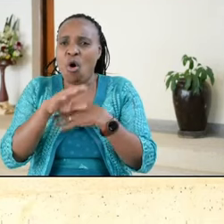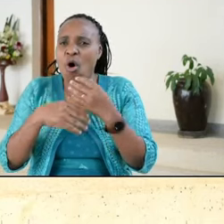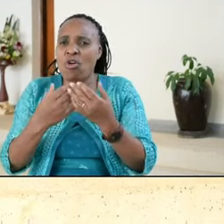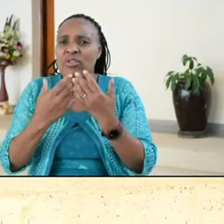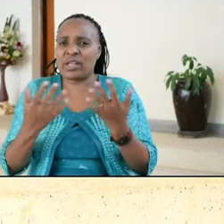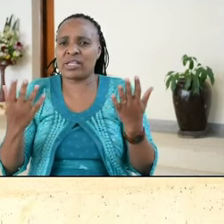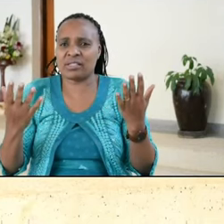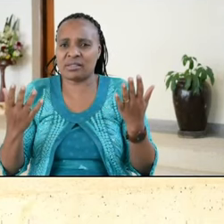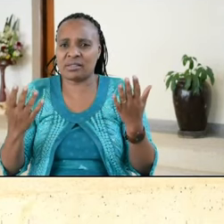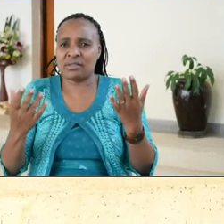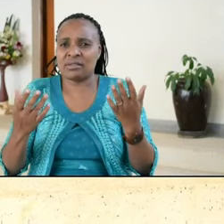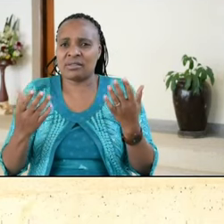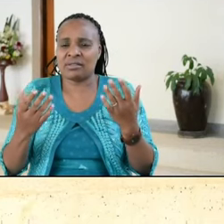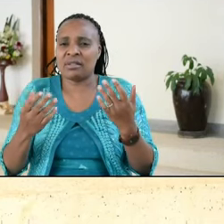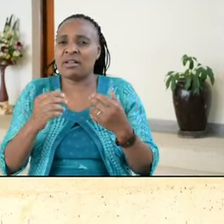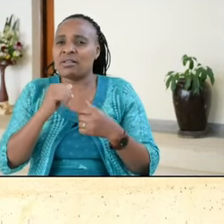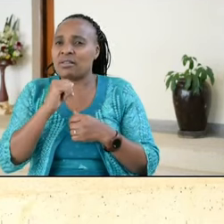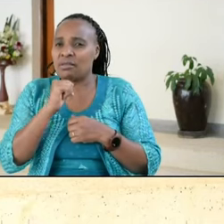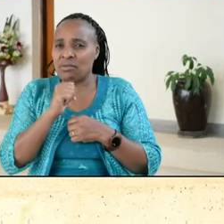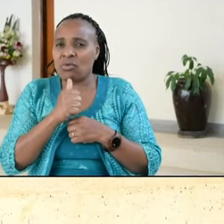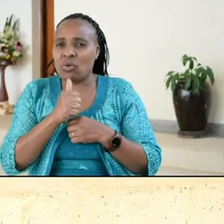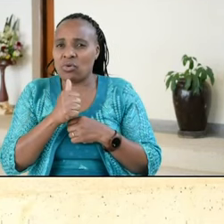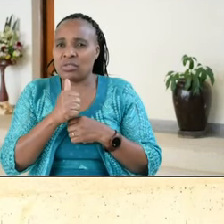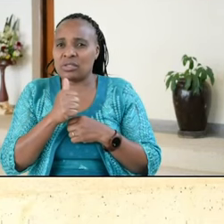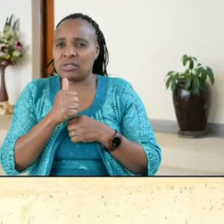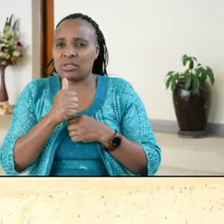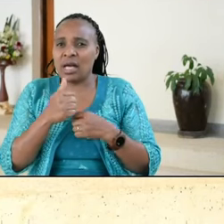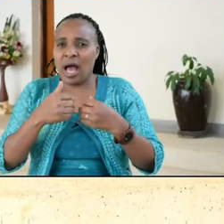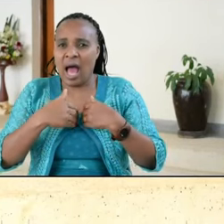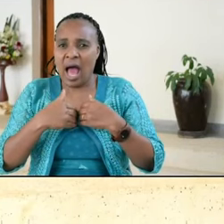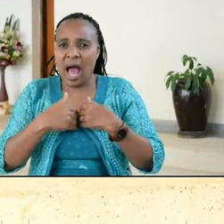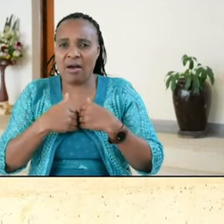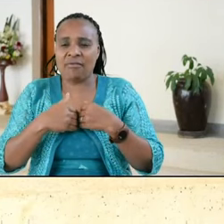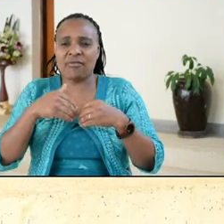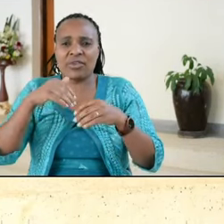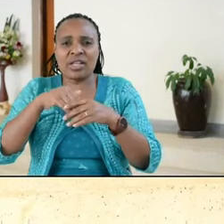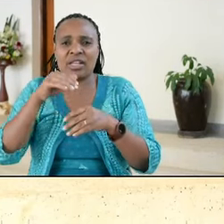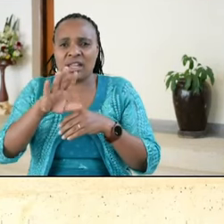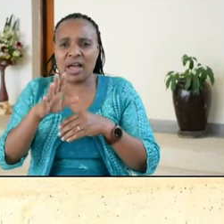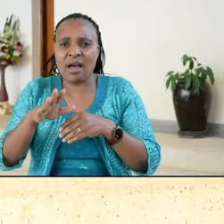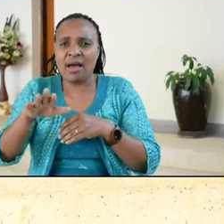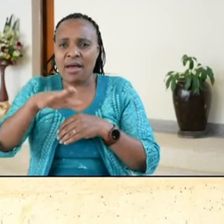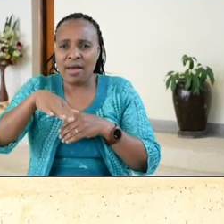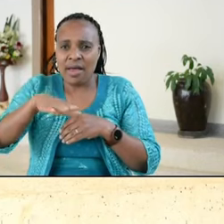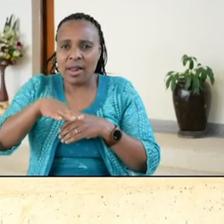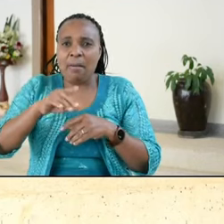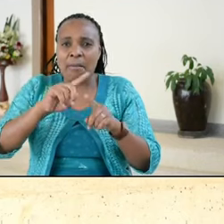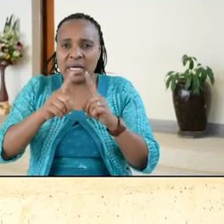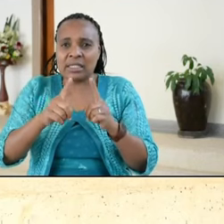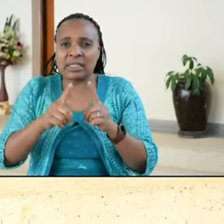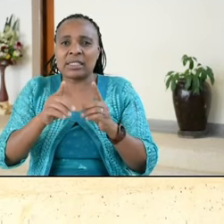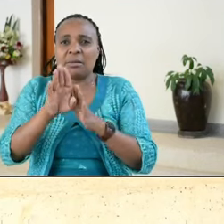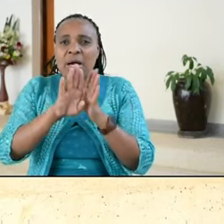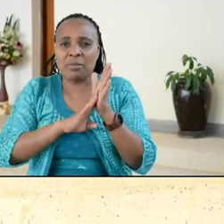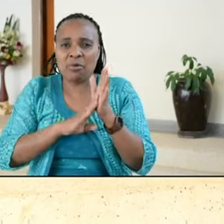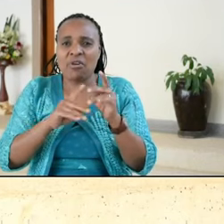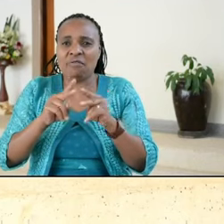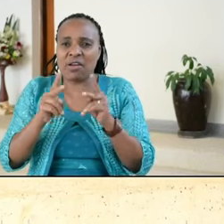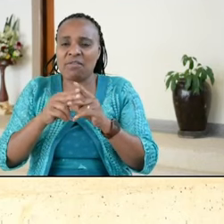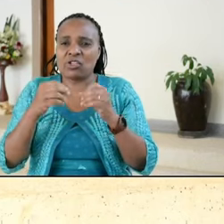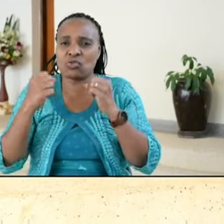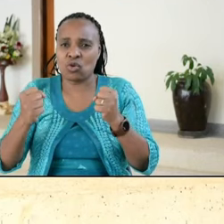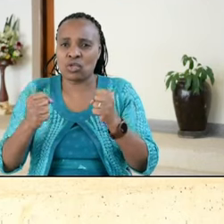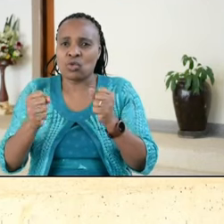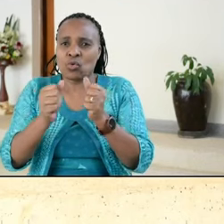so long as they are not, they do not have in their essence the Bible as superior and having